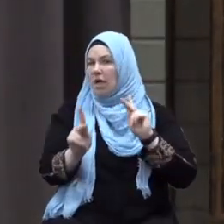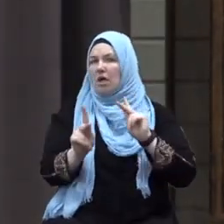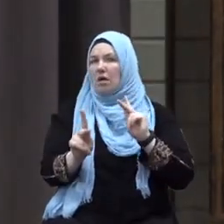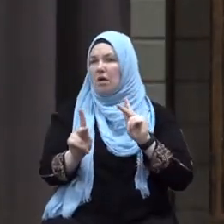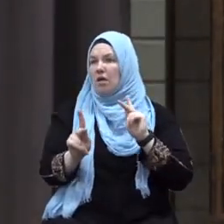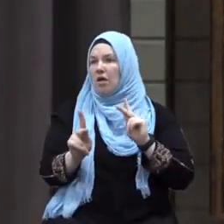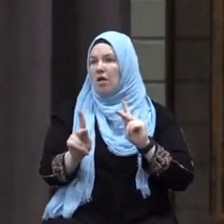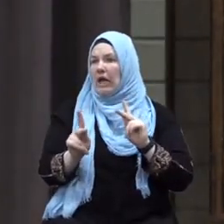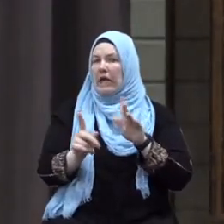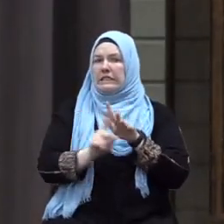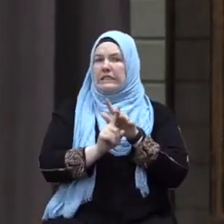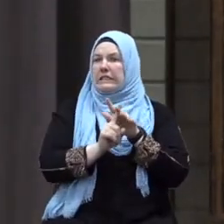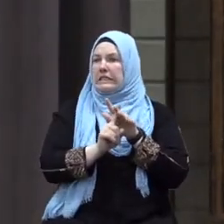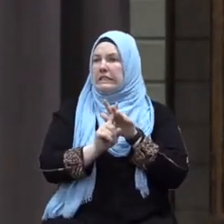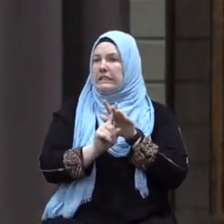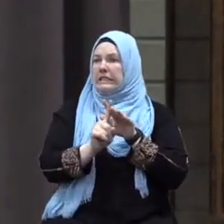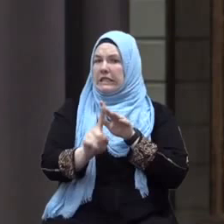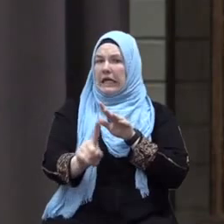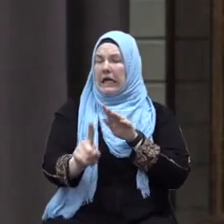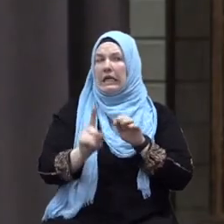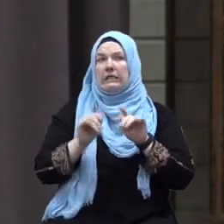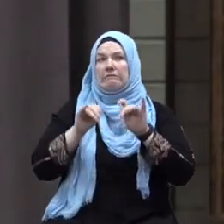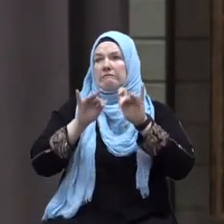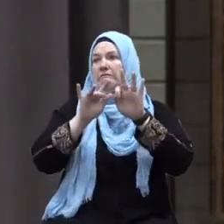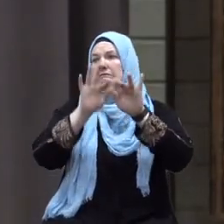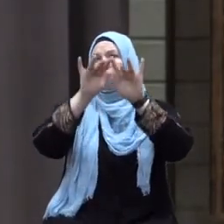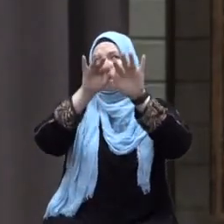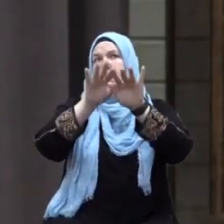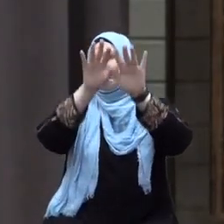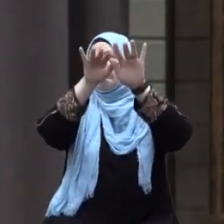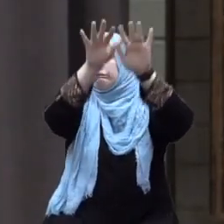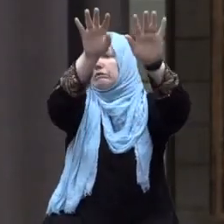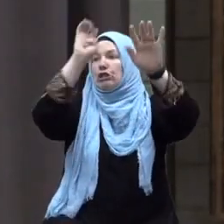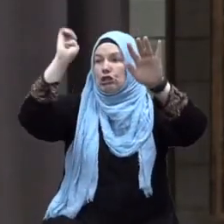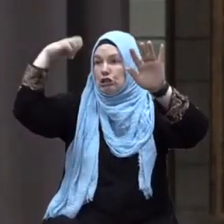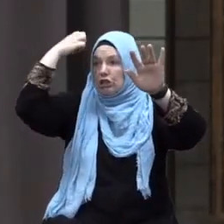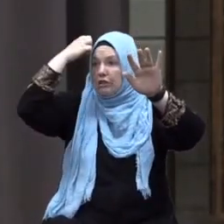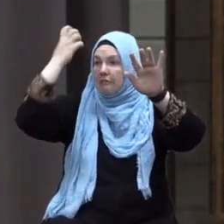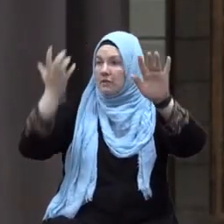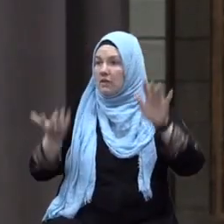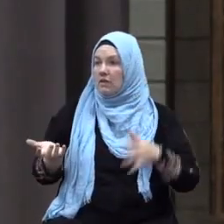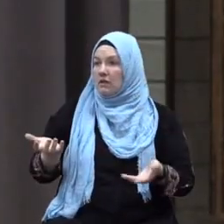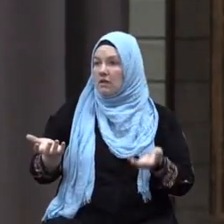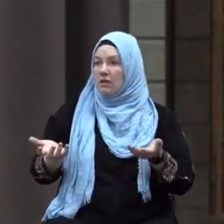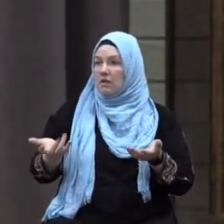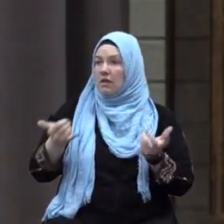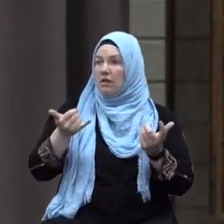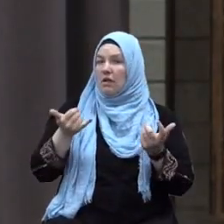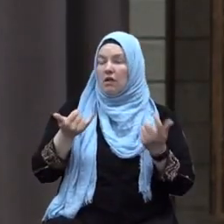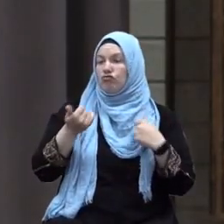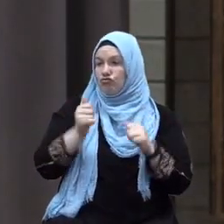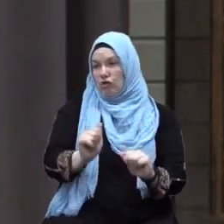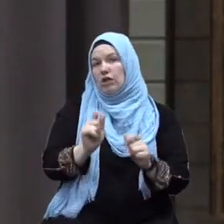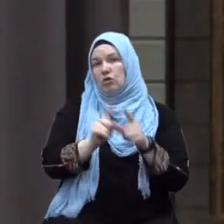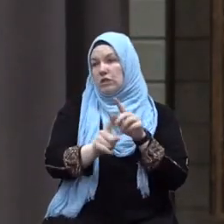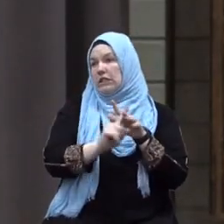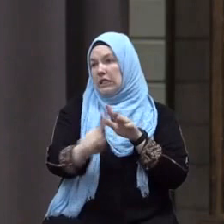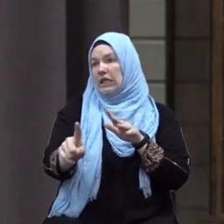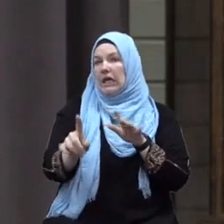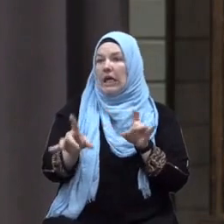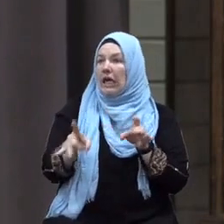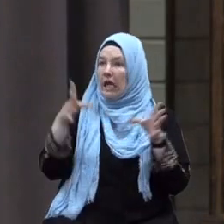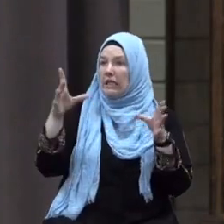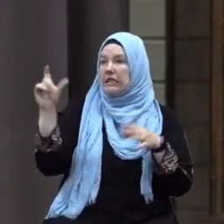potential migrants through the Mediterranean, hoping to reach to the other shore at the expense of the hatred